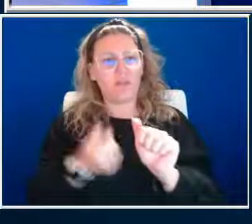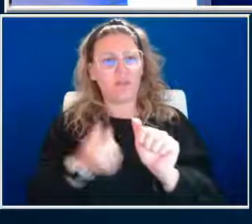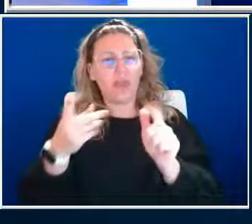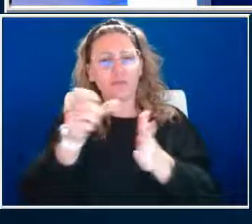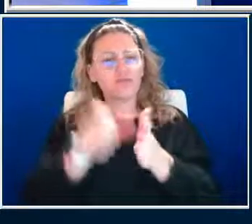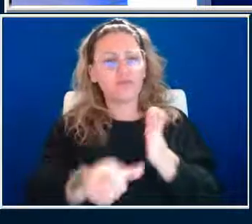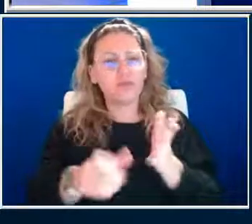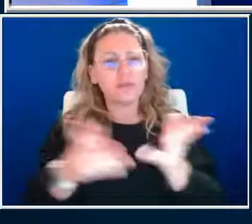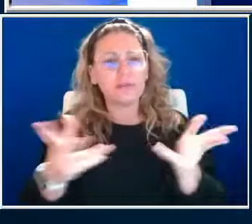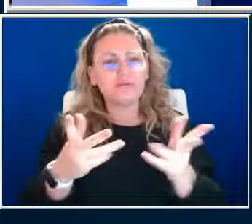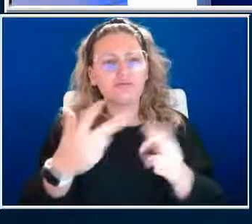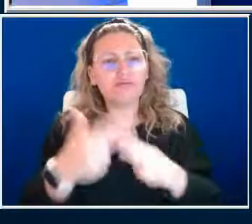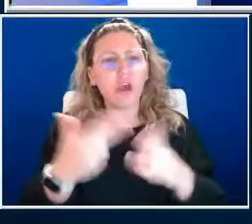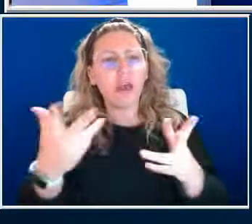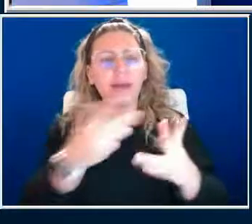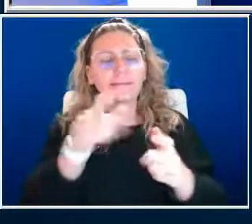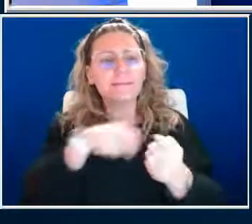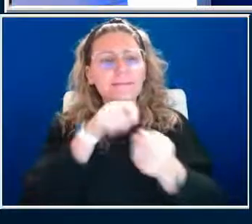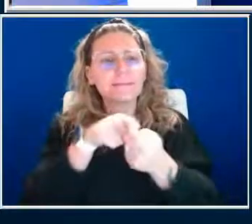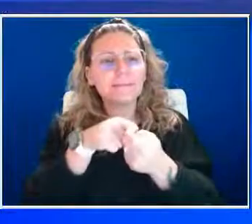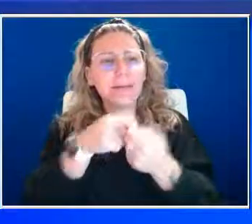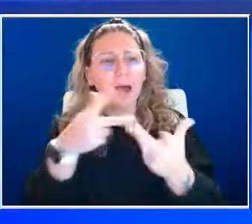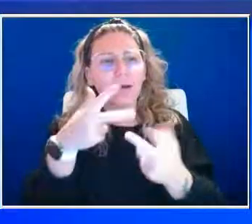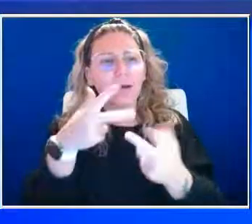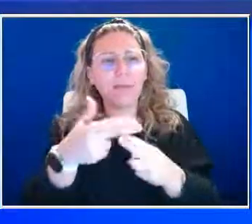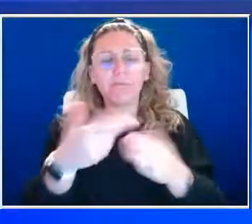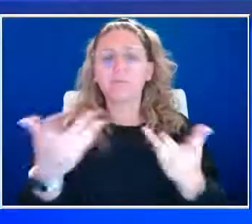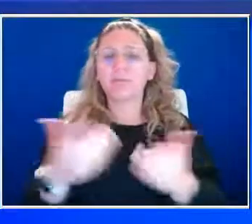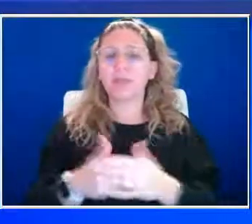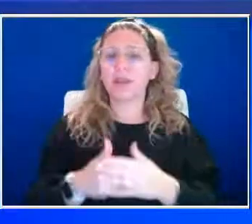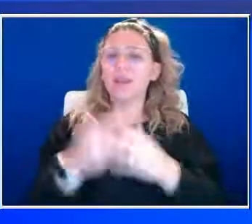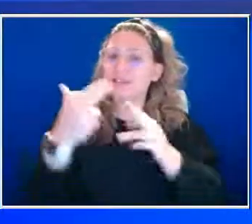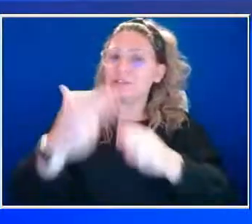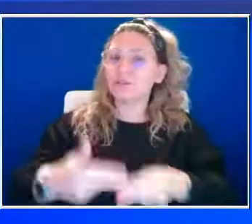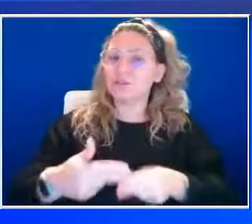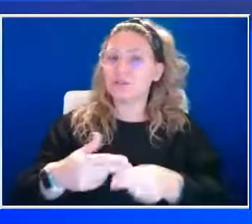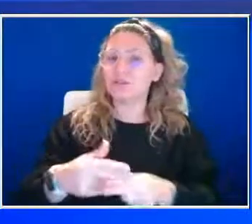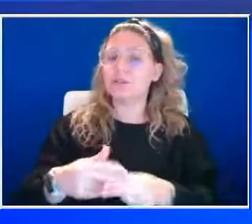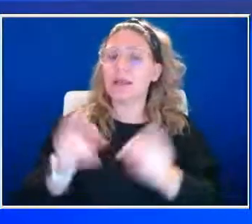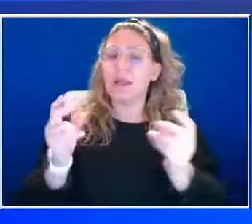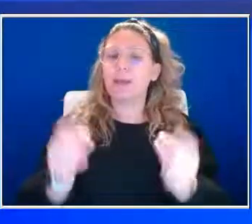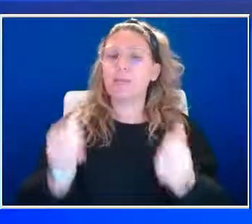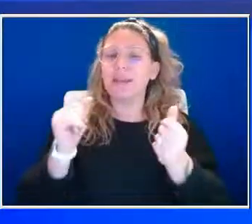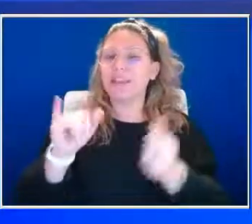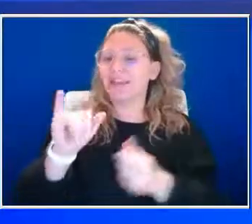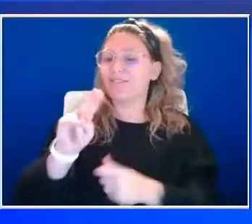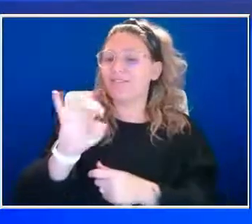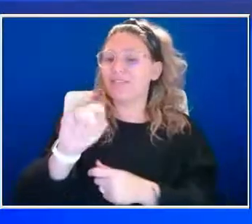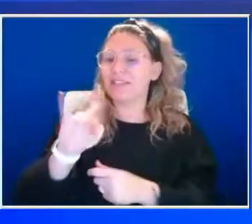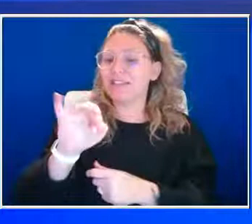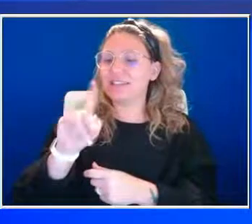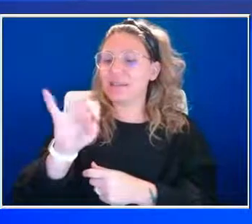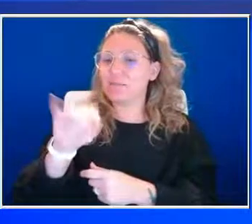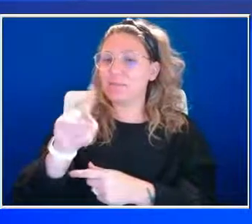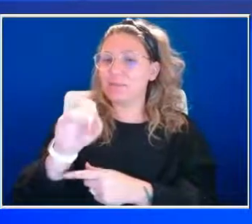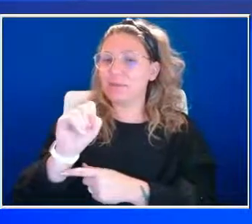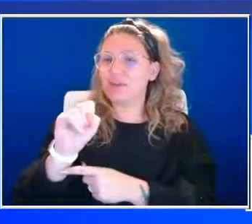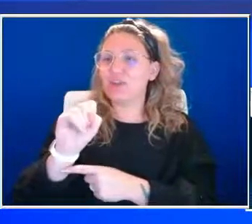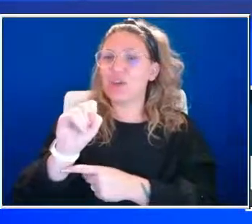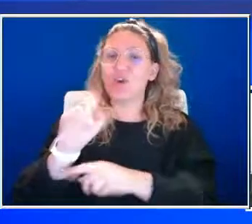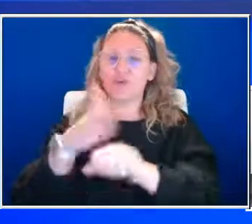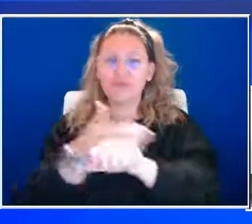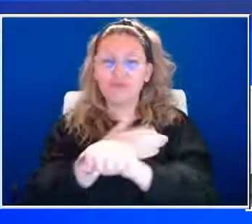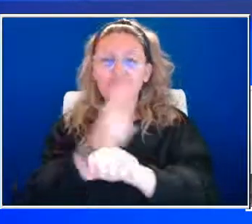Tell us about the exact procedure. Right. So the procedure is called immediate lymphovenous reconstruction or lymphovenous bypass, also